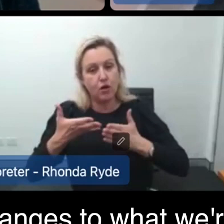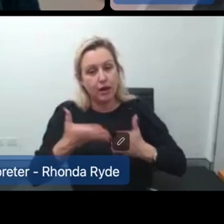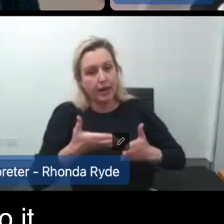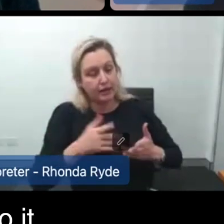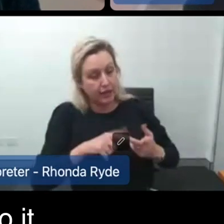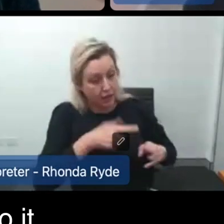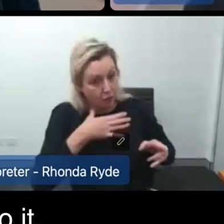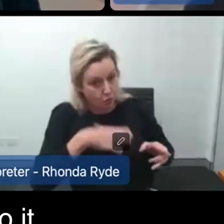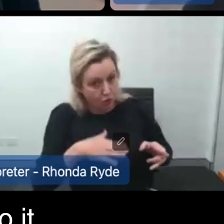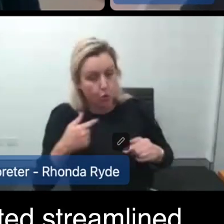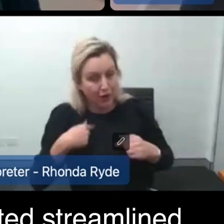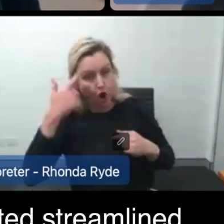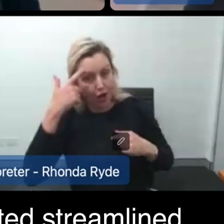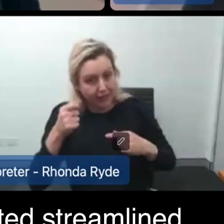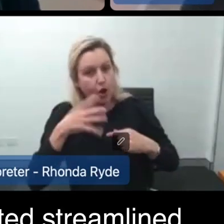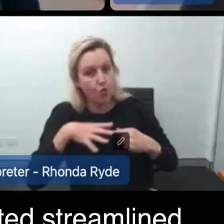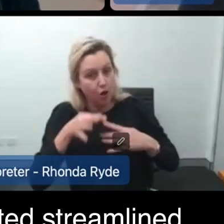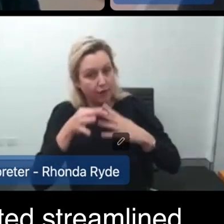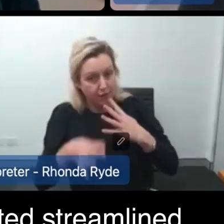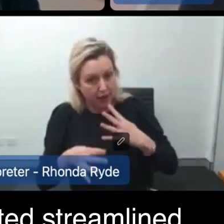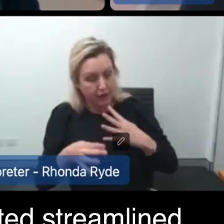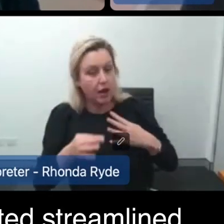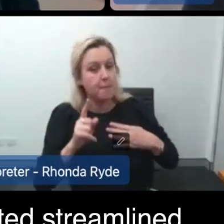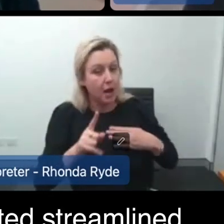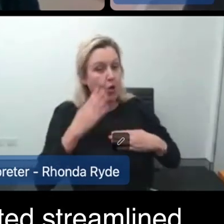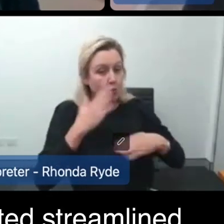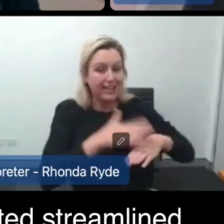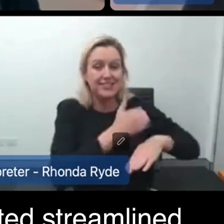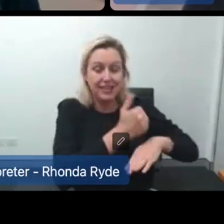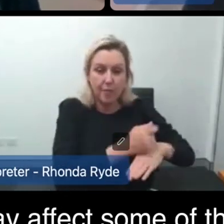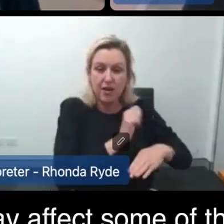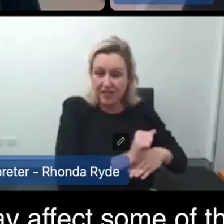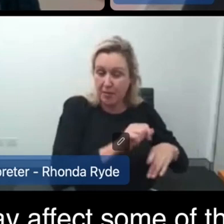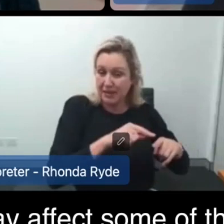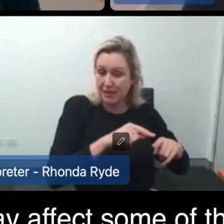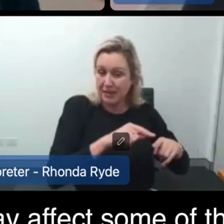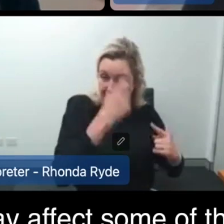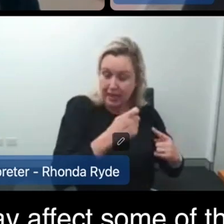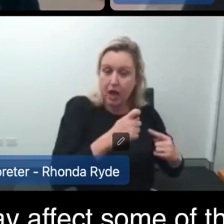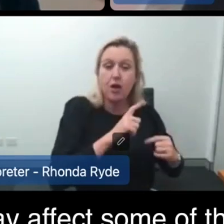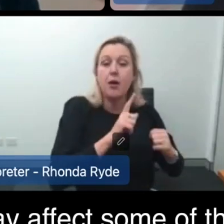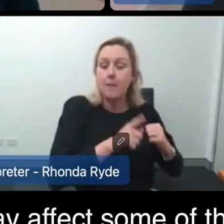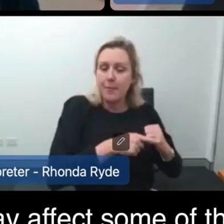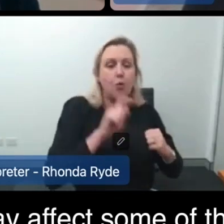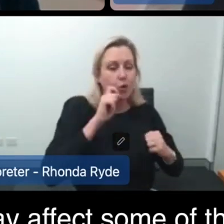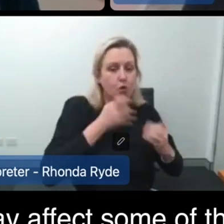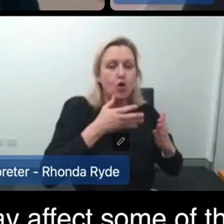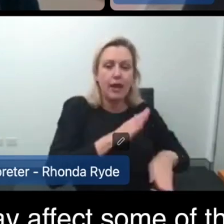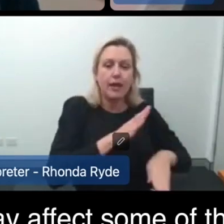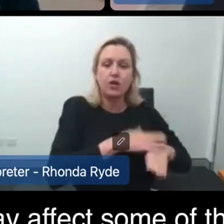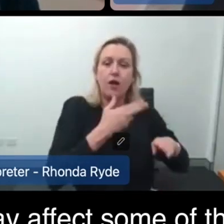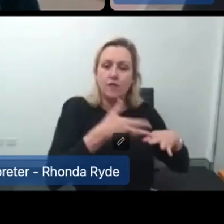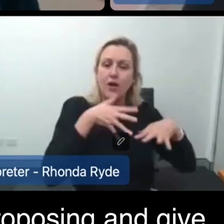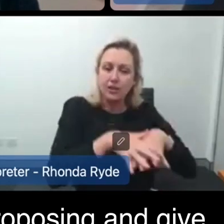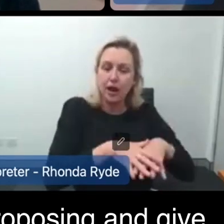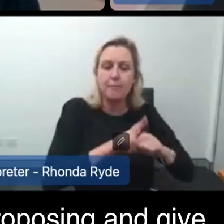changes to what we're proposing into it. It won't affect the integrated streamlined assessment services, but it may affect